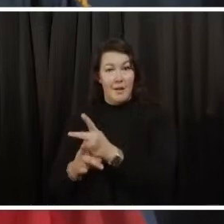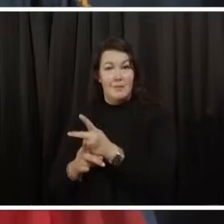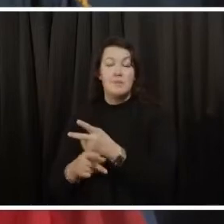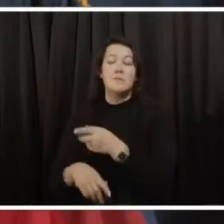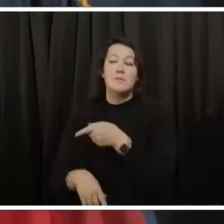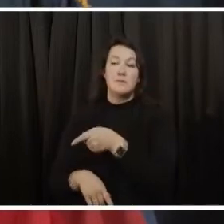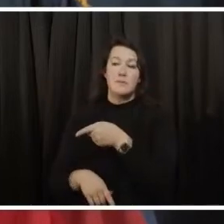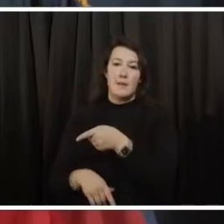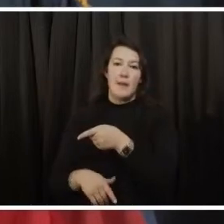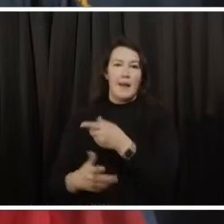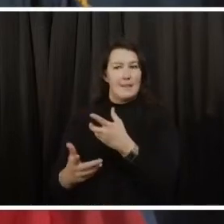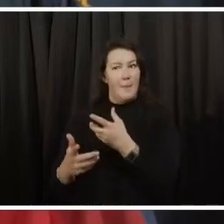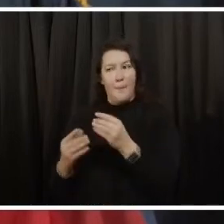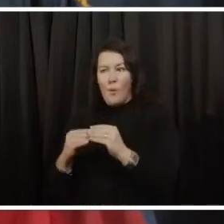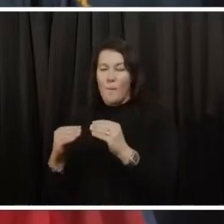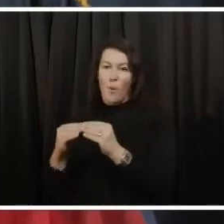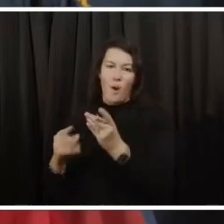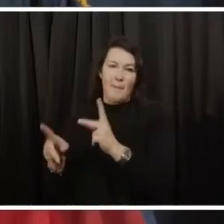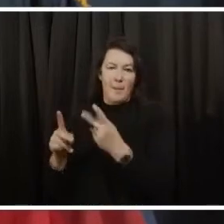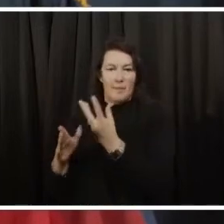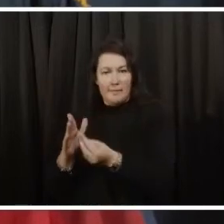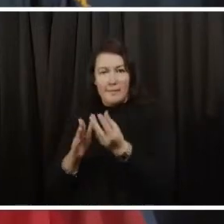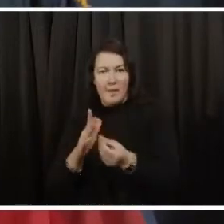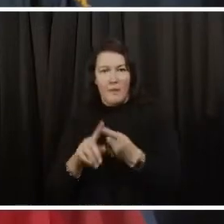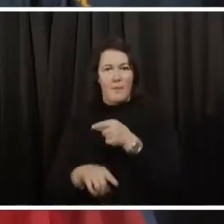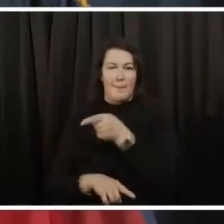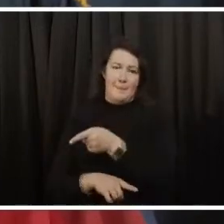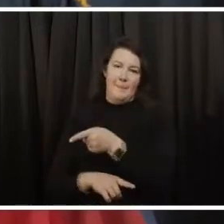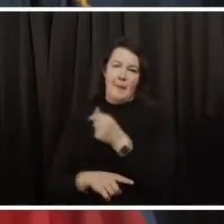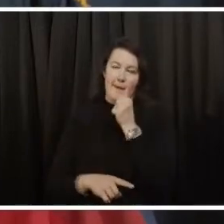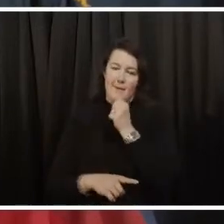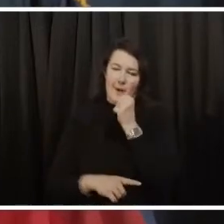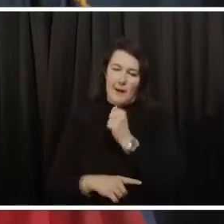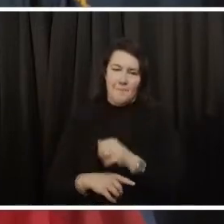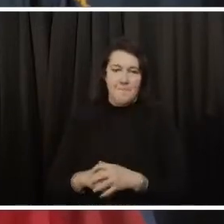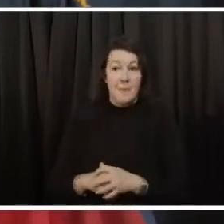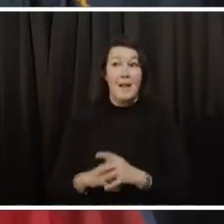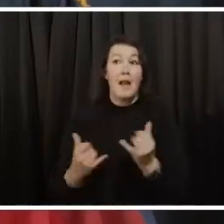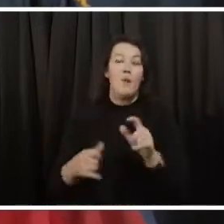their time every single day. With that, we'll turn it over to Dr. Hurley.